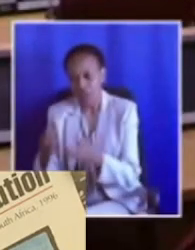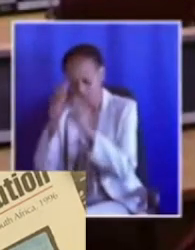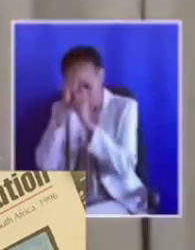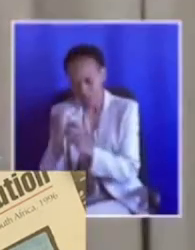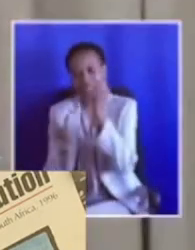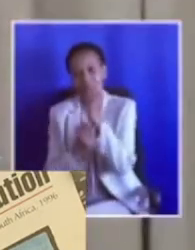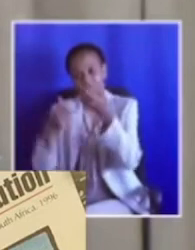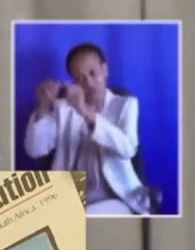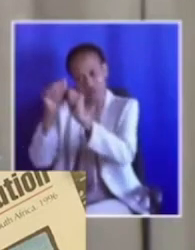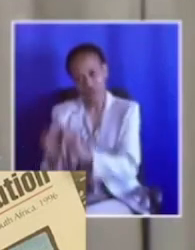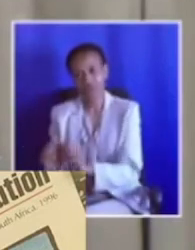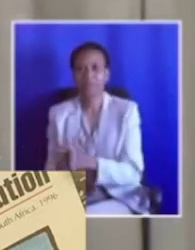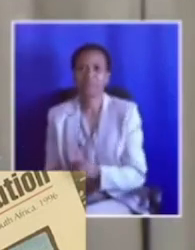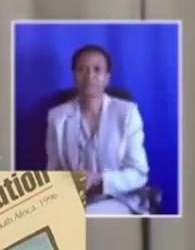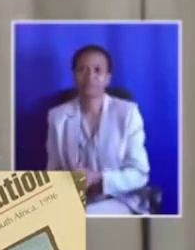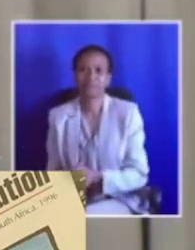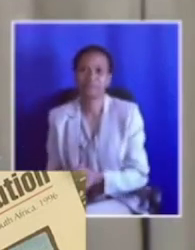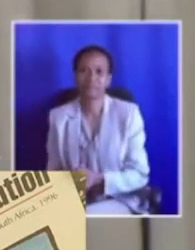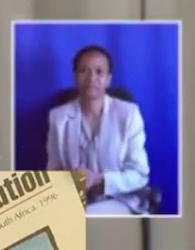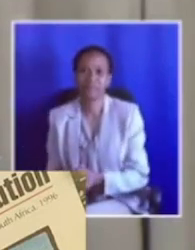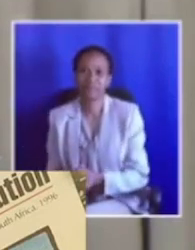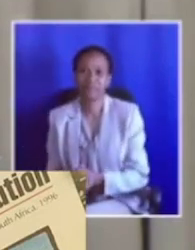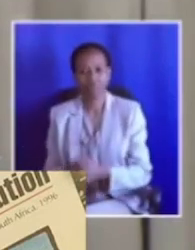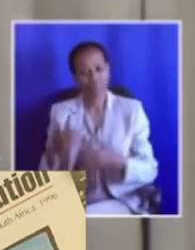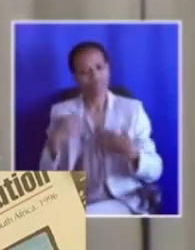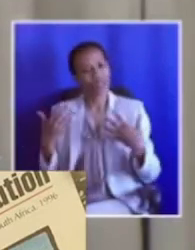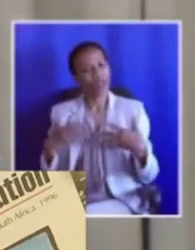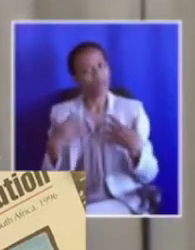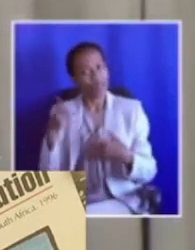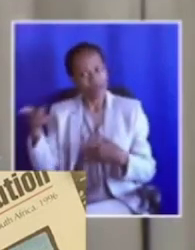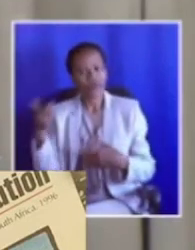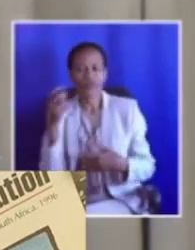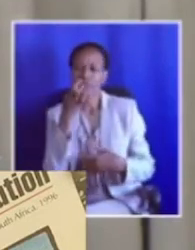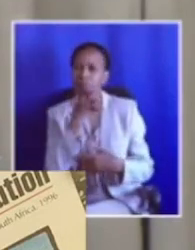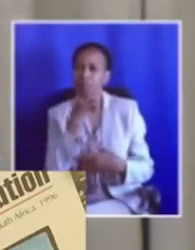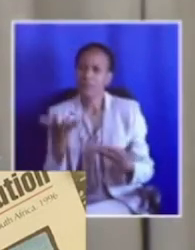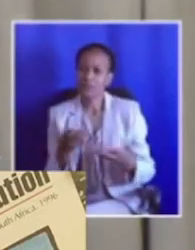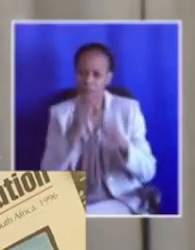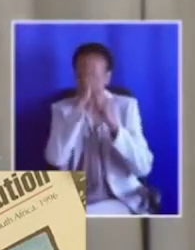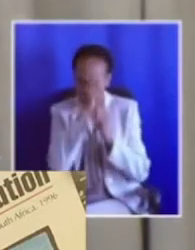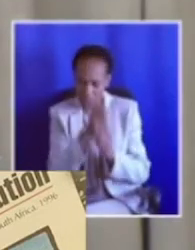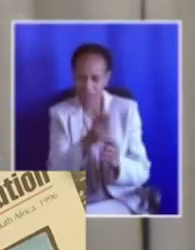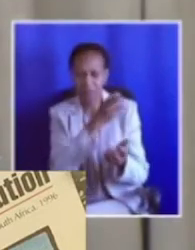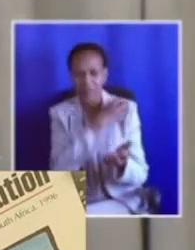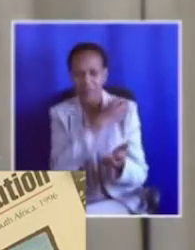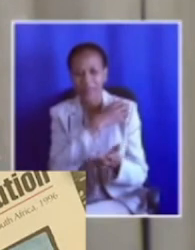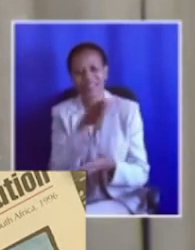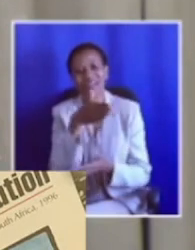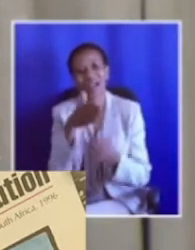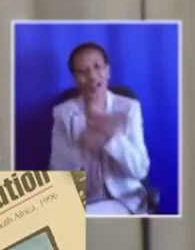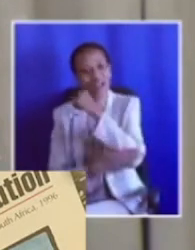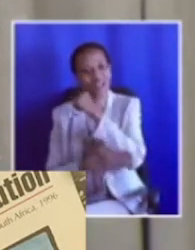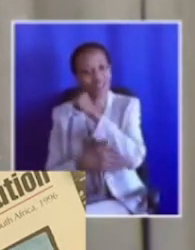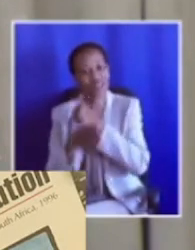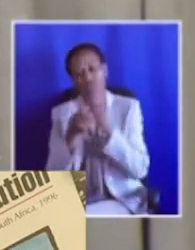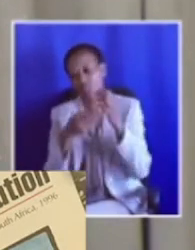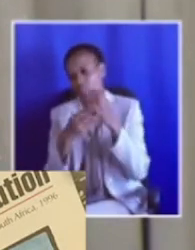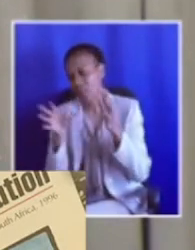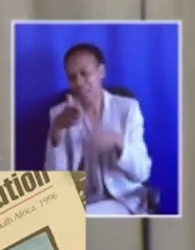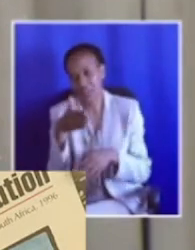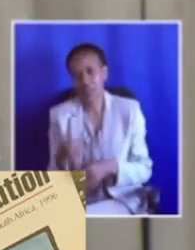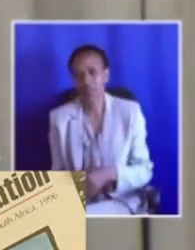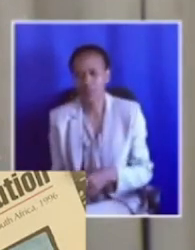Deputy Chair. I'm glad that you pointed it out, that the Honorable Minister is out of the country, but it also